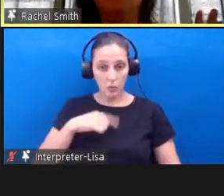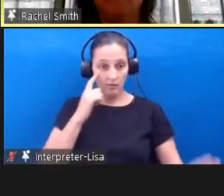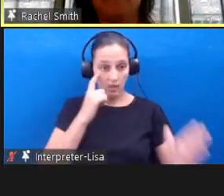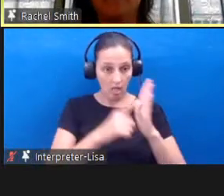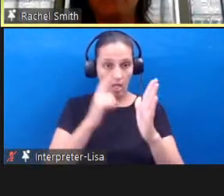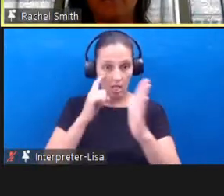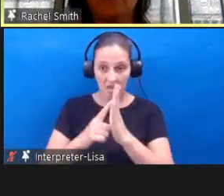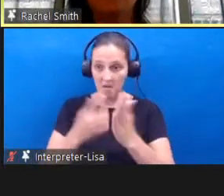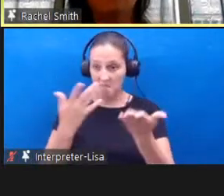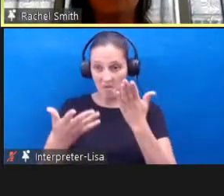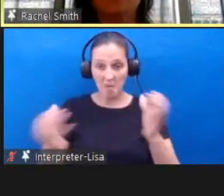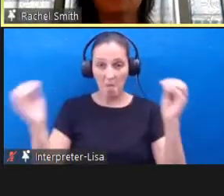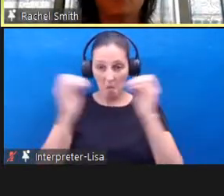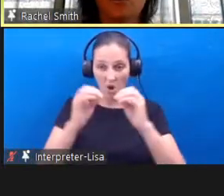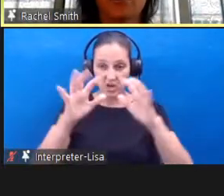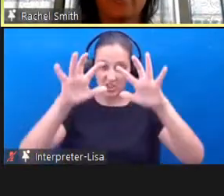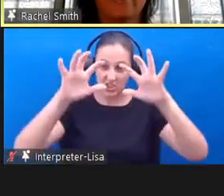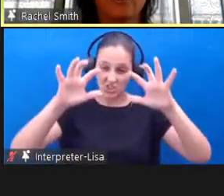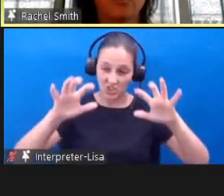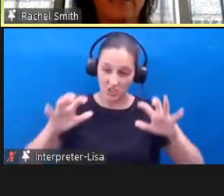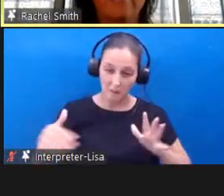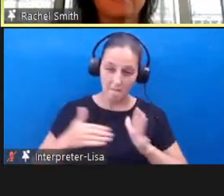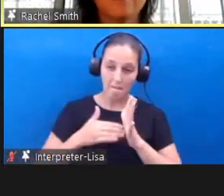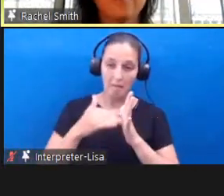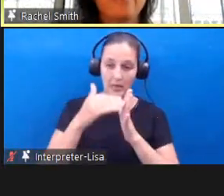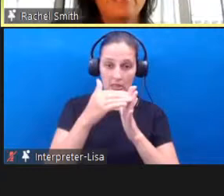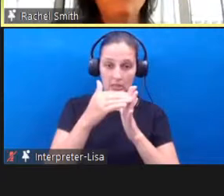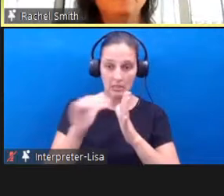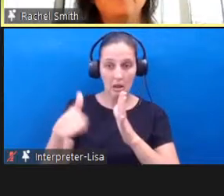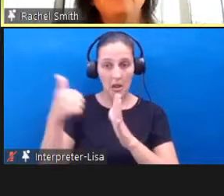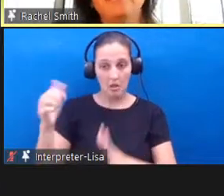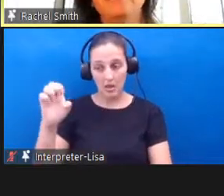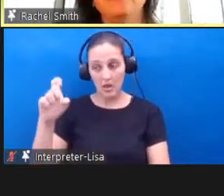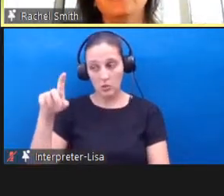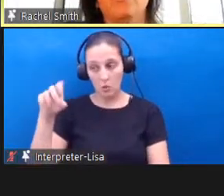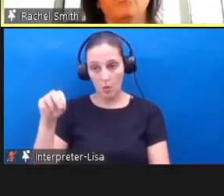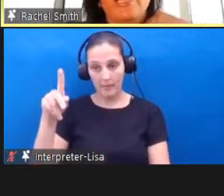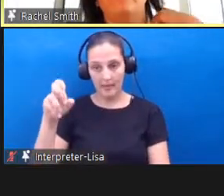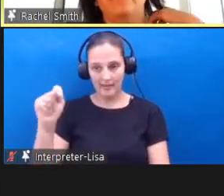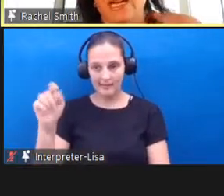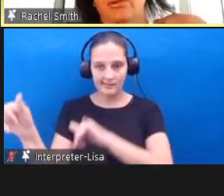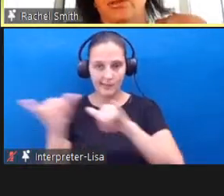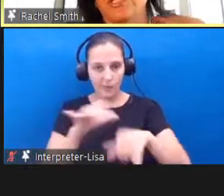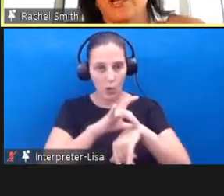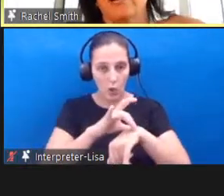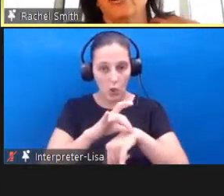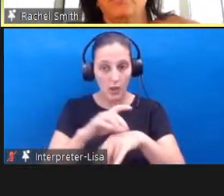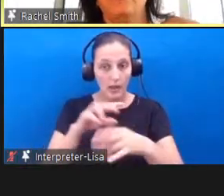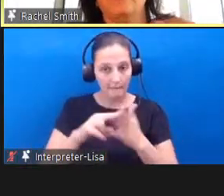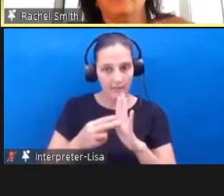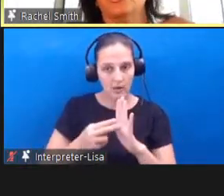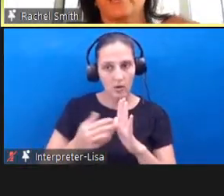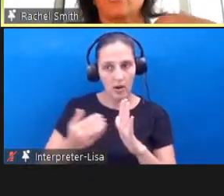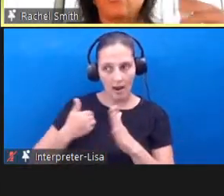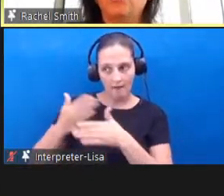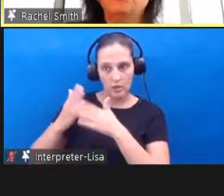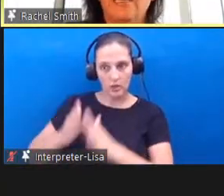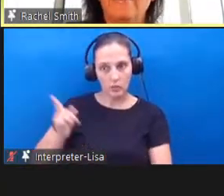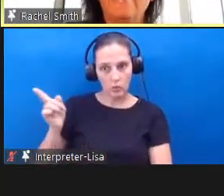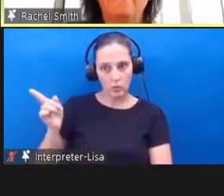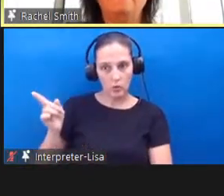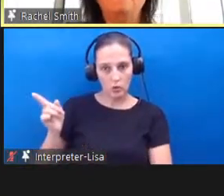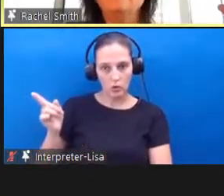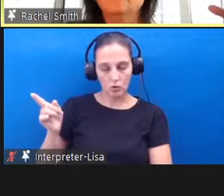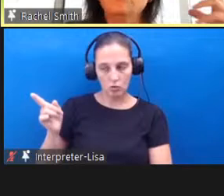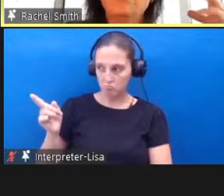probably billions and possibly billions of Earth-like exoplanets. And what that means is that we have neighbors that could be very much like our own